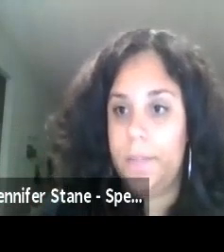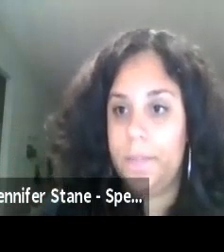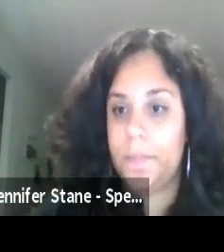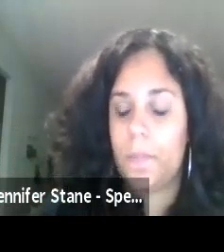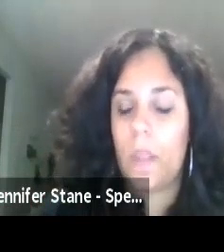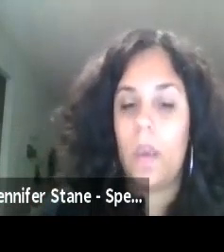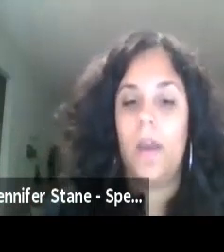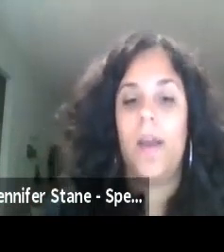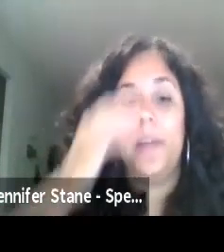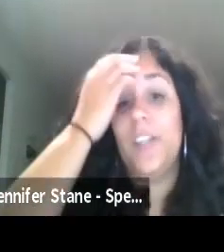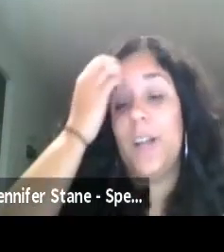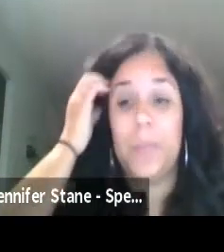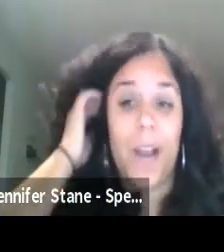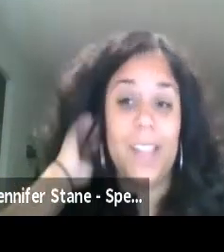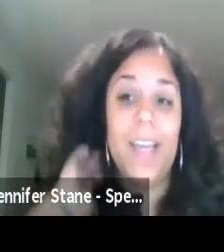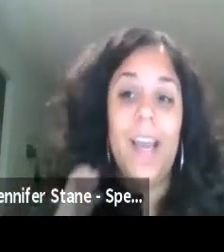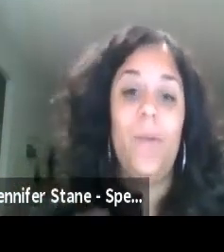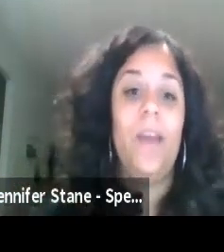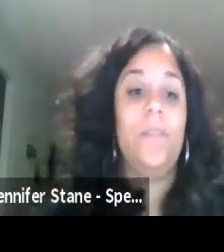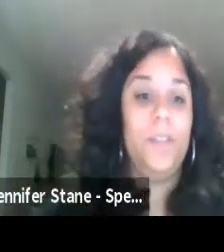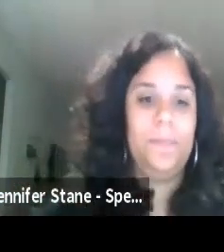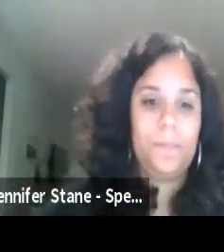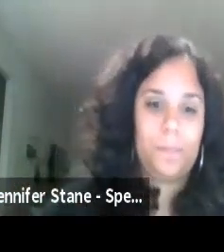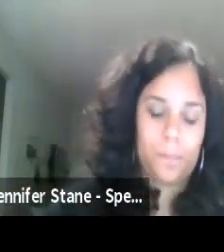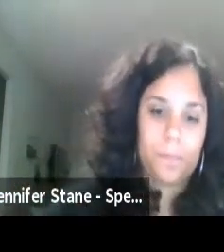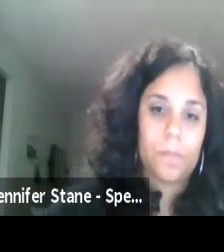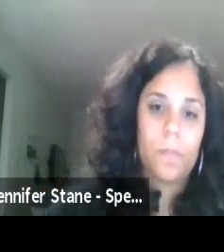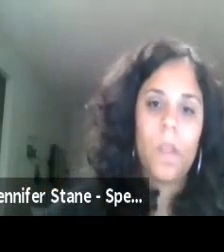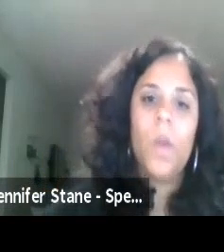areas. It's not surprising. However,